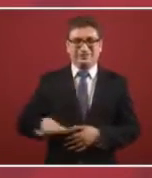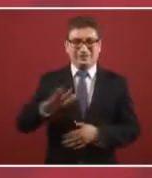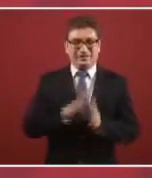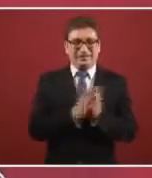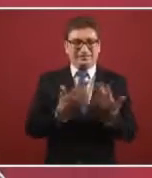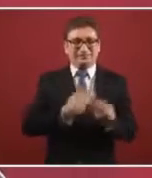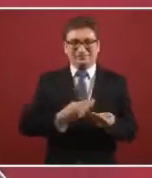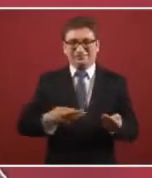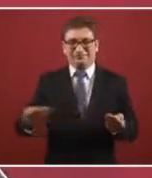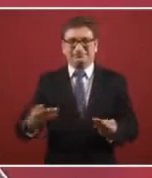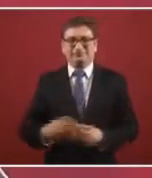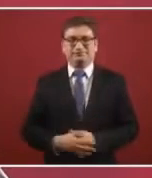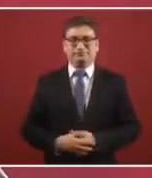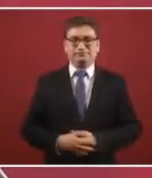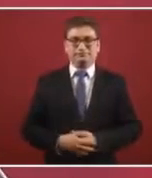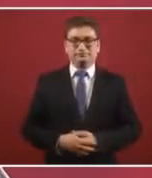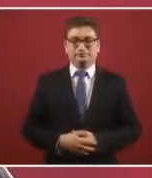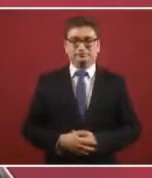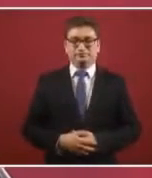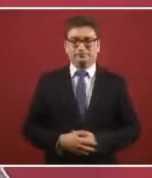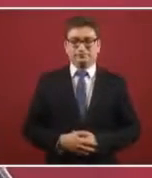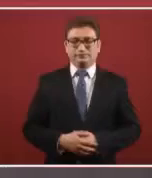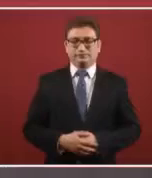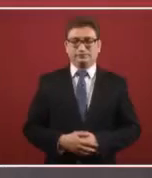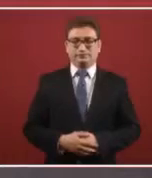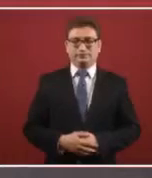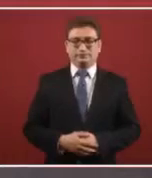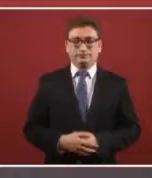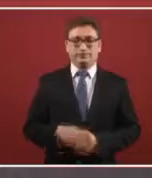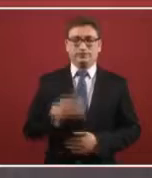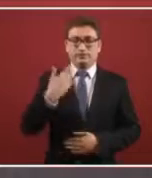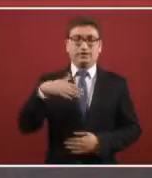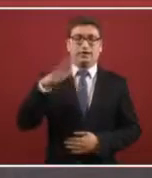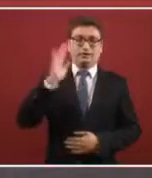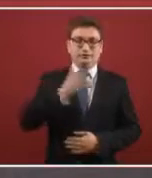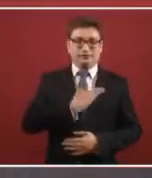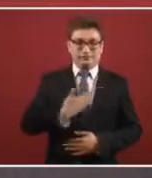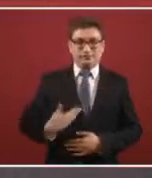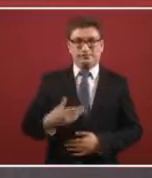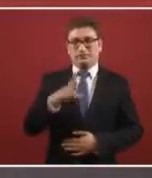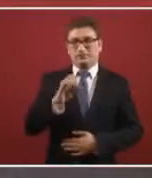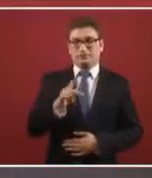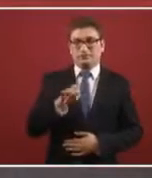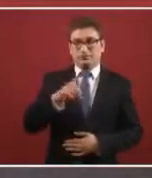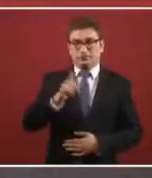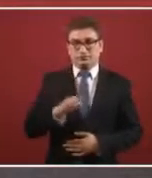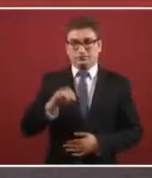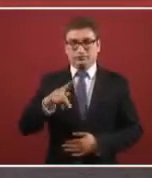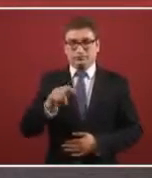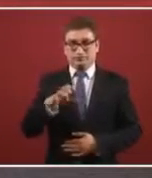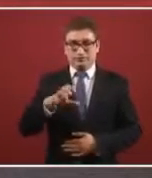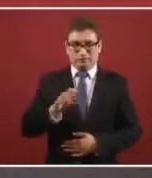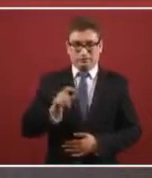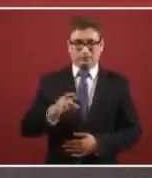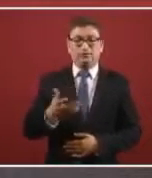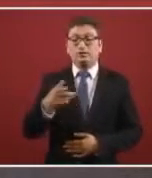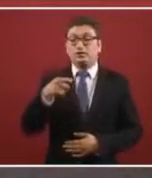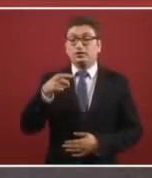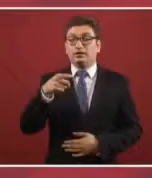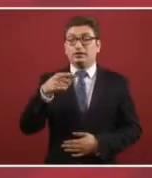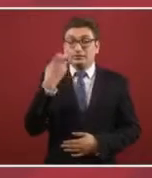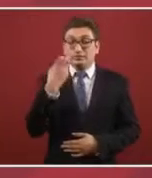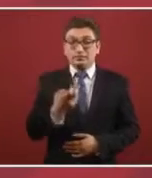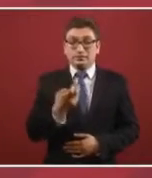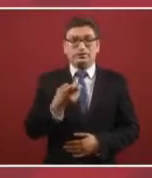libros. these books, Cuando el presidente when President López López Mateo Entonces, was in cada vez office. que